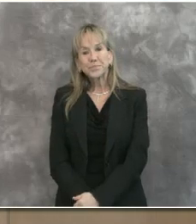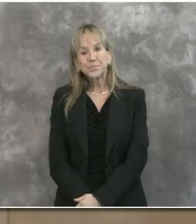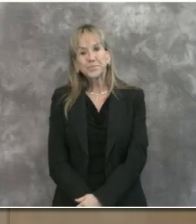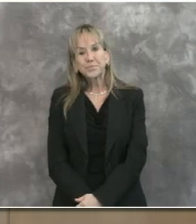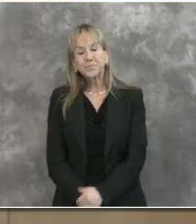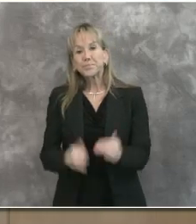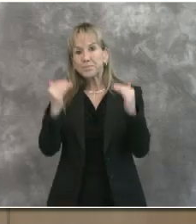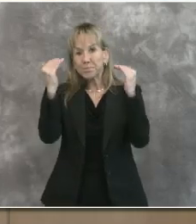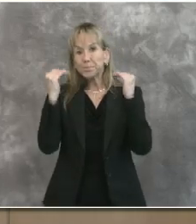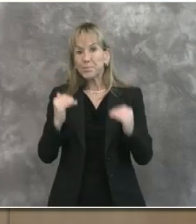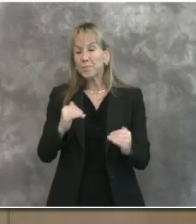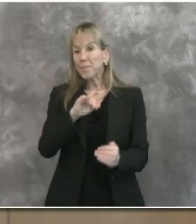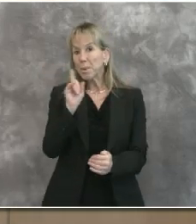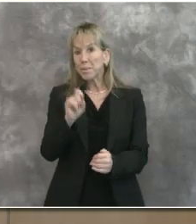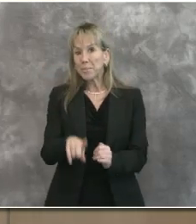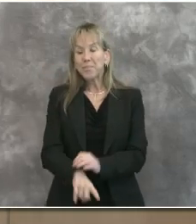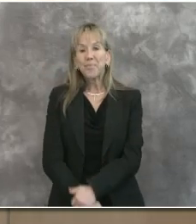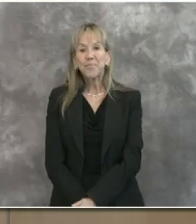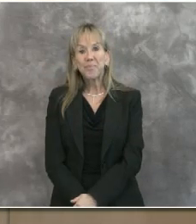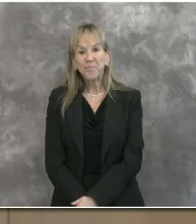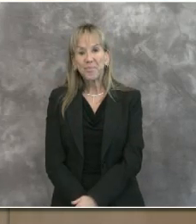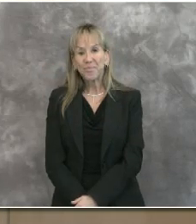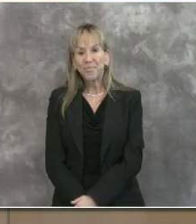Okay, let's go to the next question.